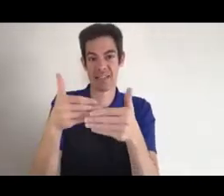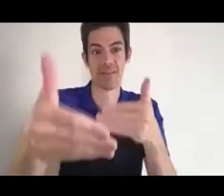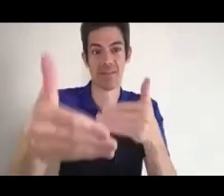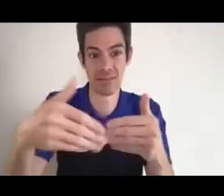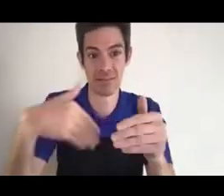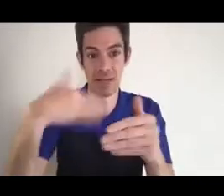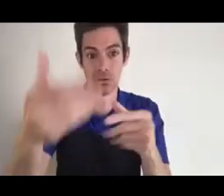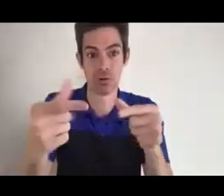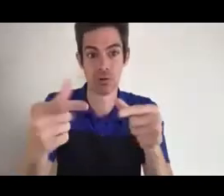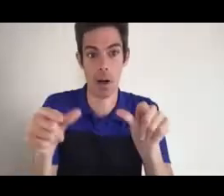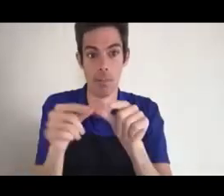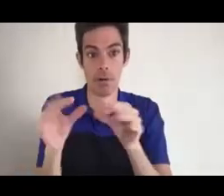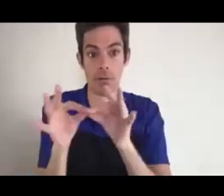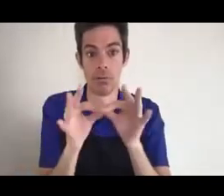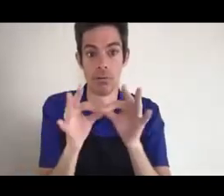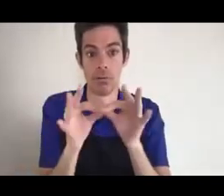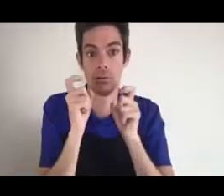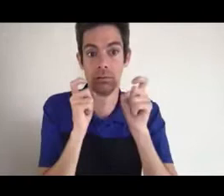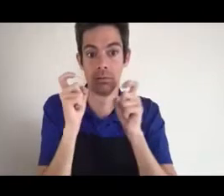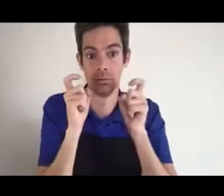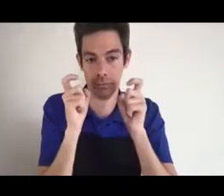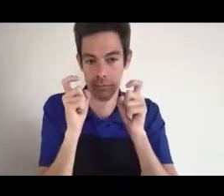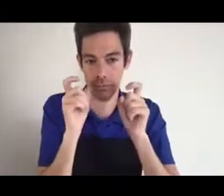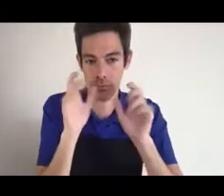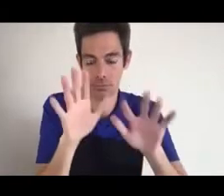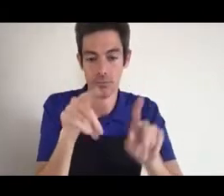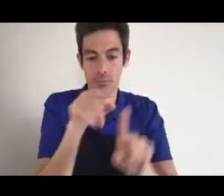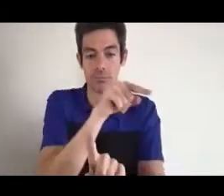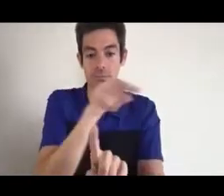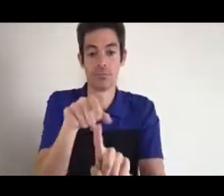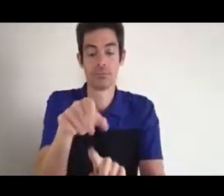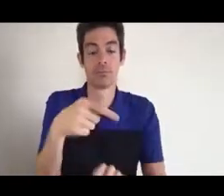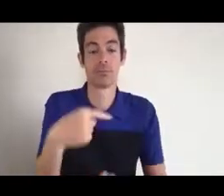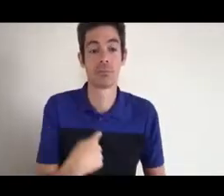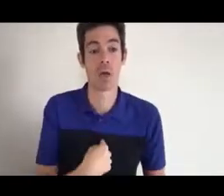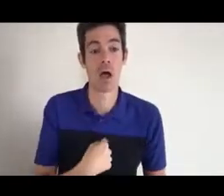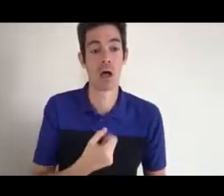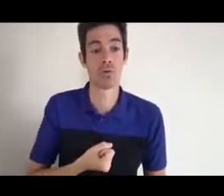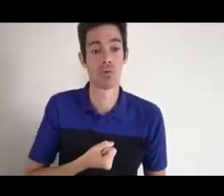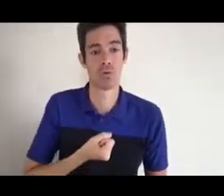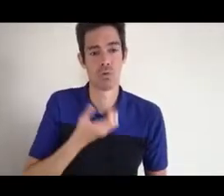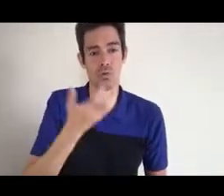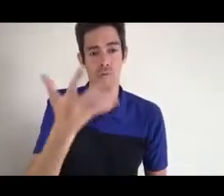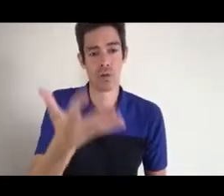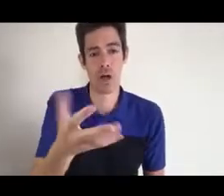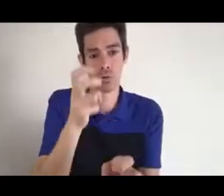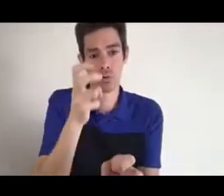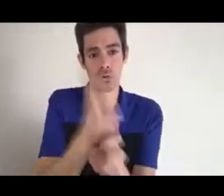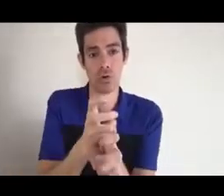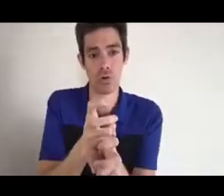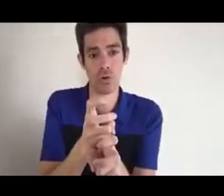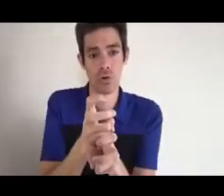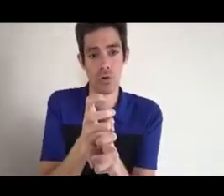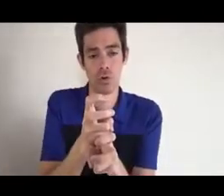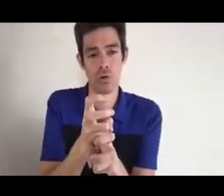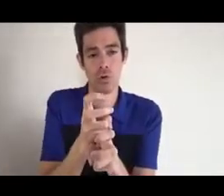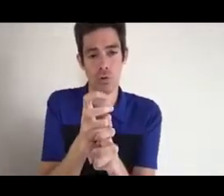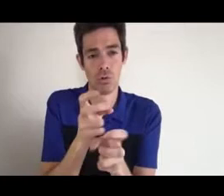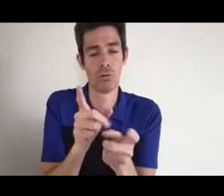So, well, before I go on to the next grammar piece related to facial